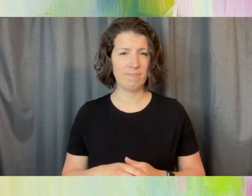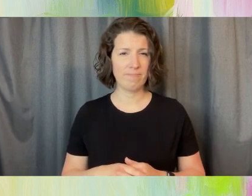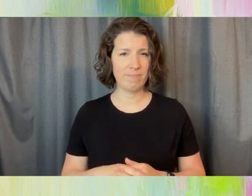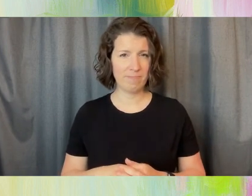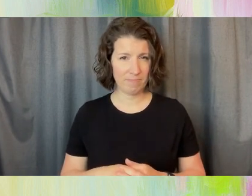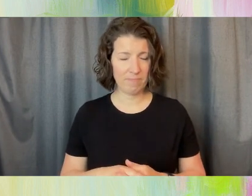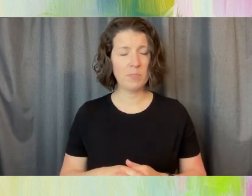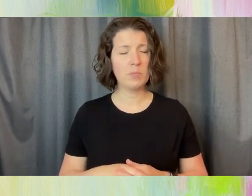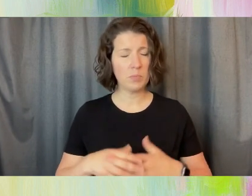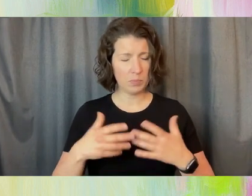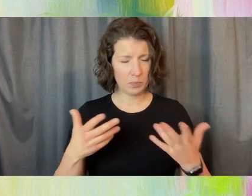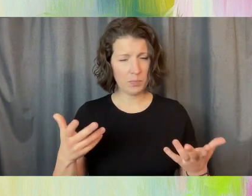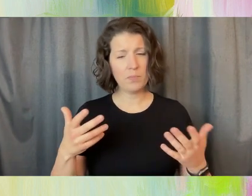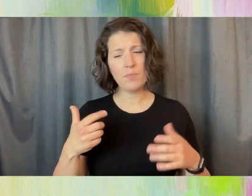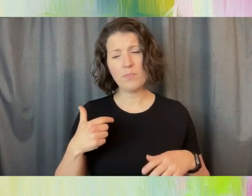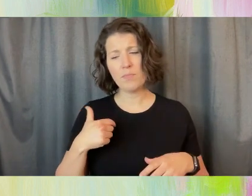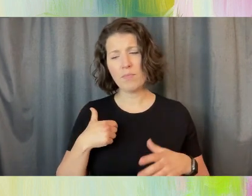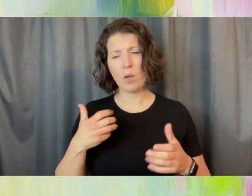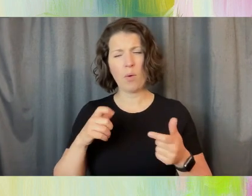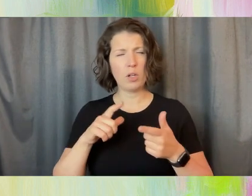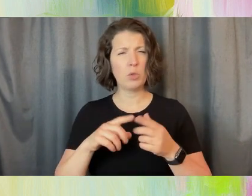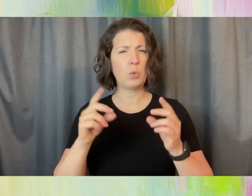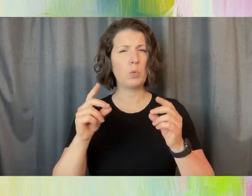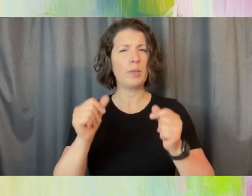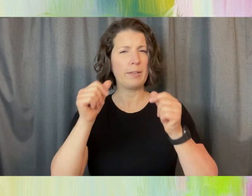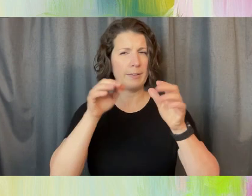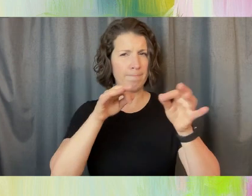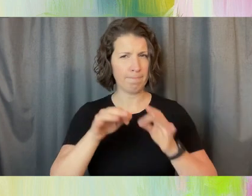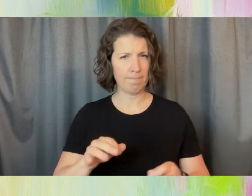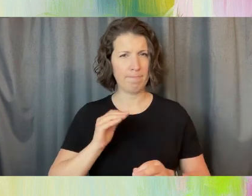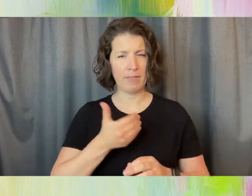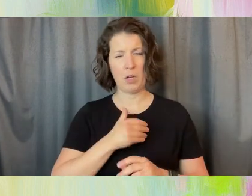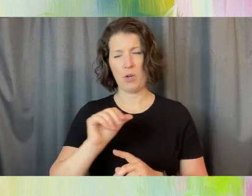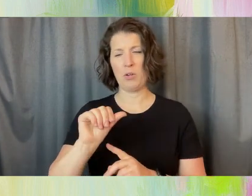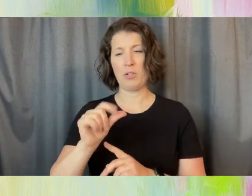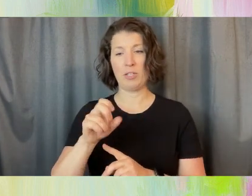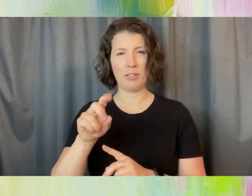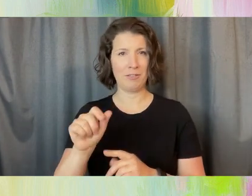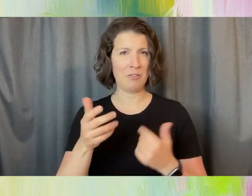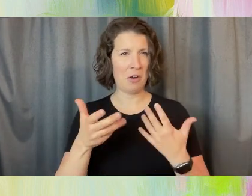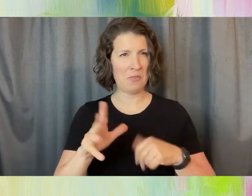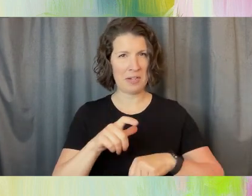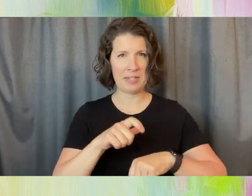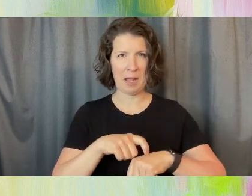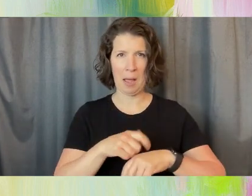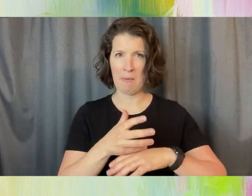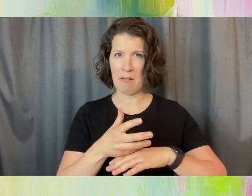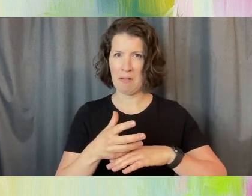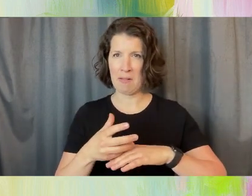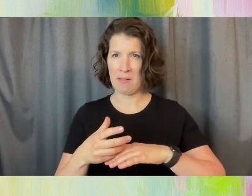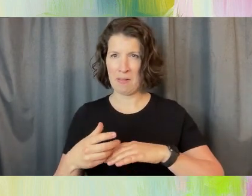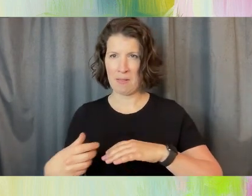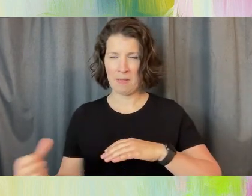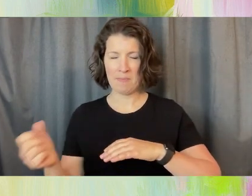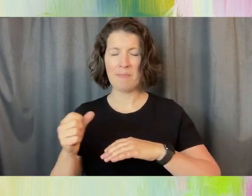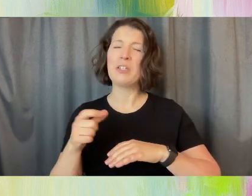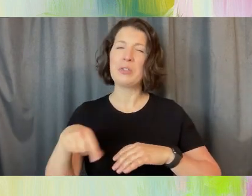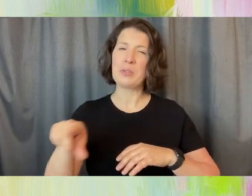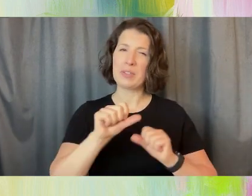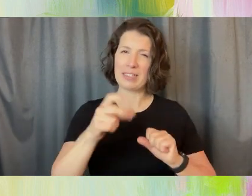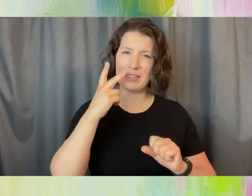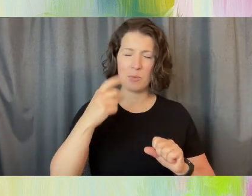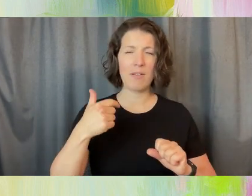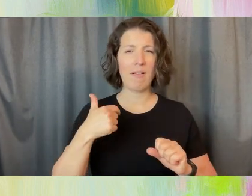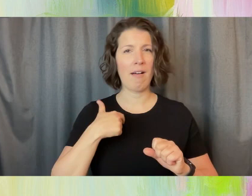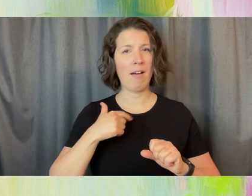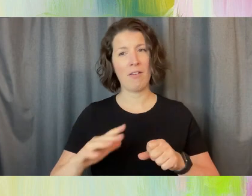So I wanted to quickly go through our agenda. I actually am over time, and you will see, and as you can see, we have an incredibly full day.